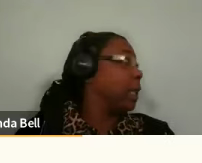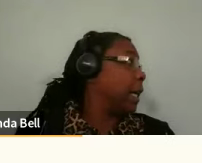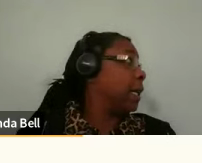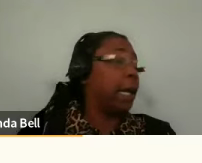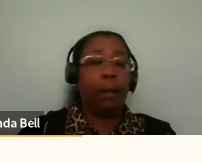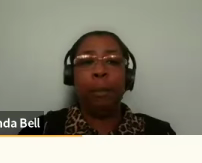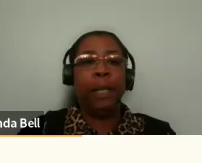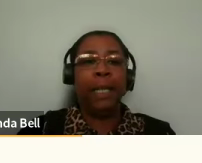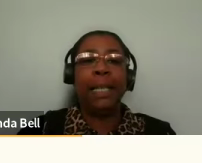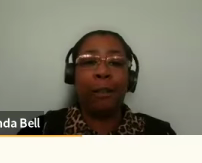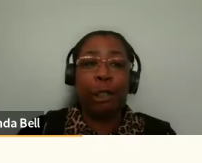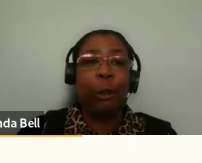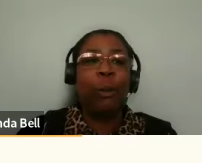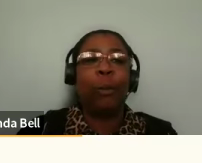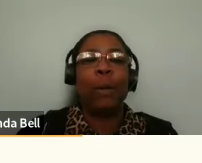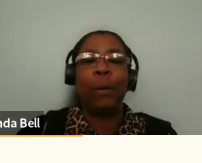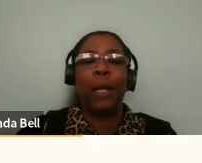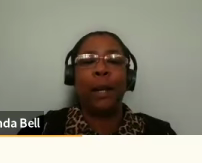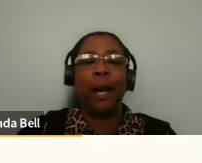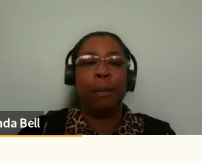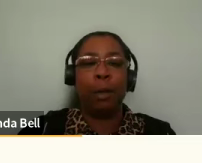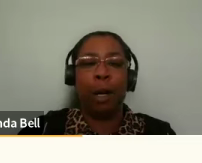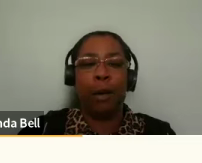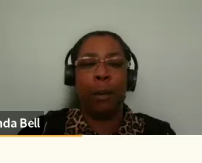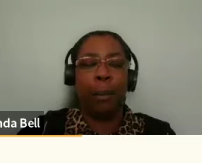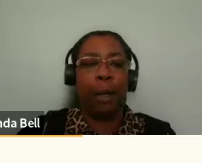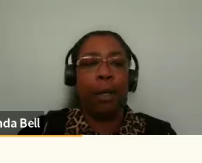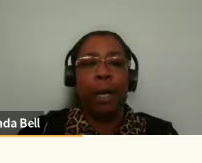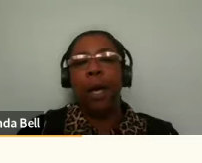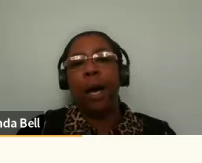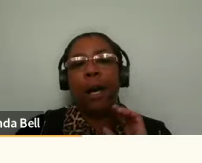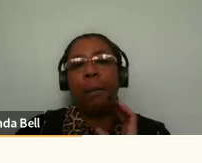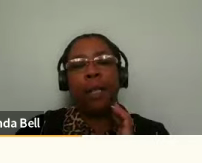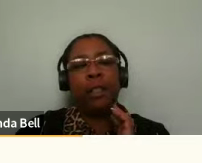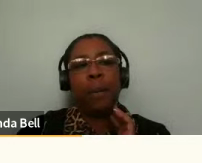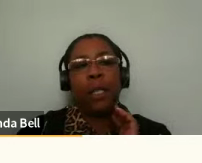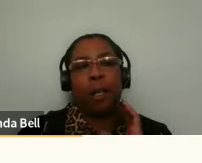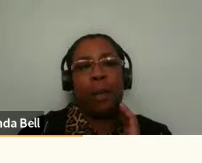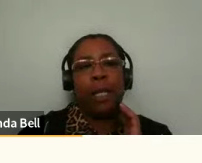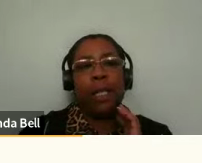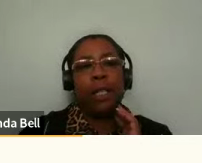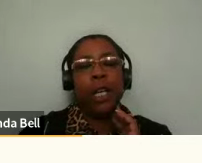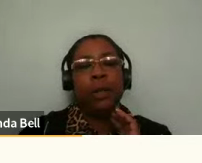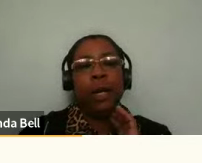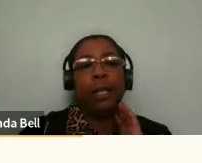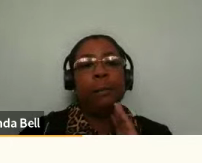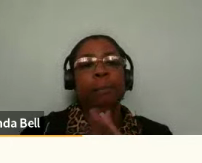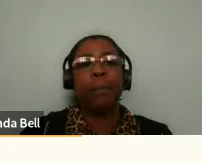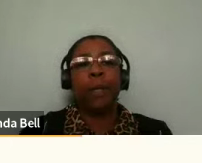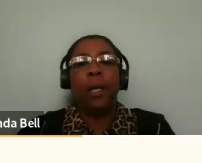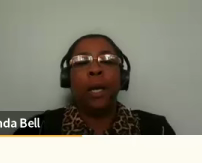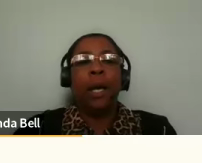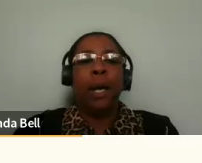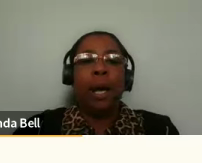on the Oversight and Accountability Council while we were there. I am no longer a member. I served, my term ended in